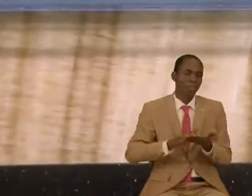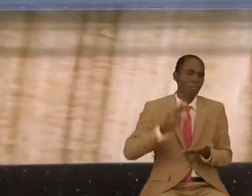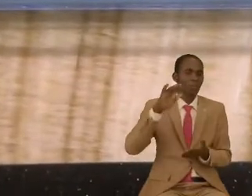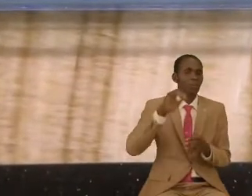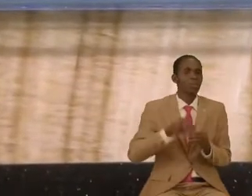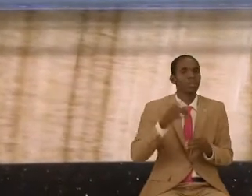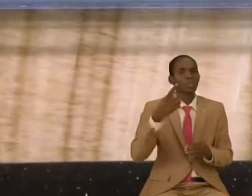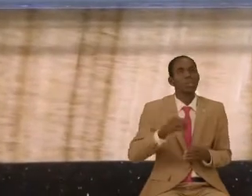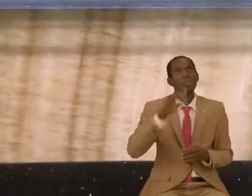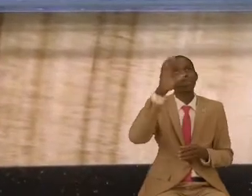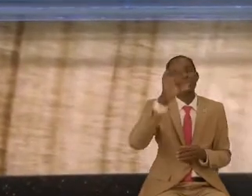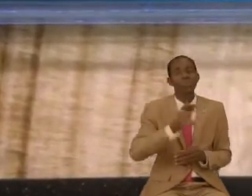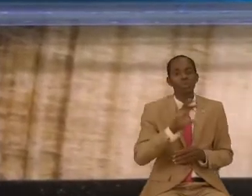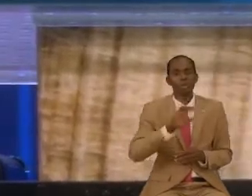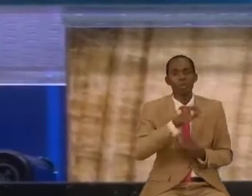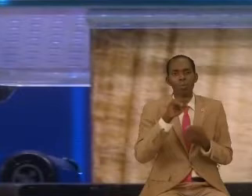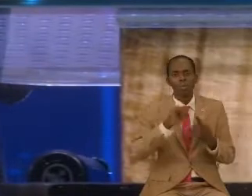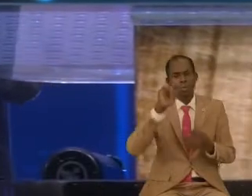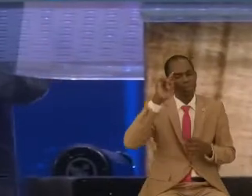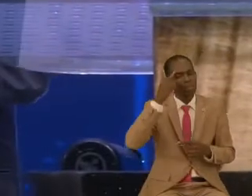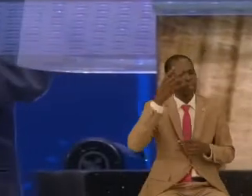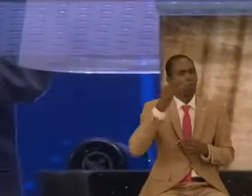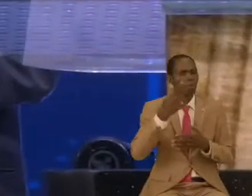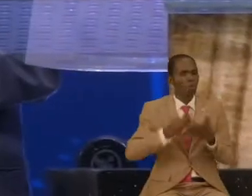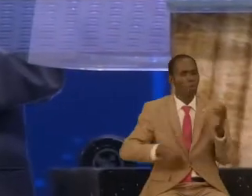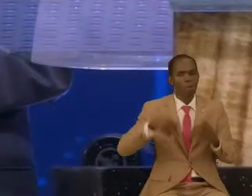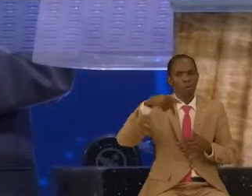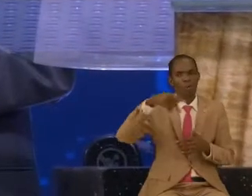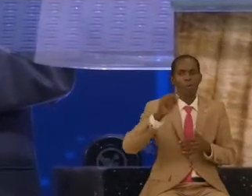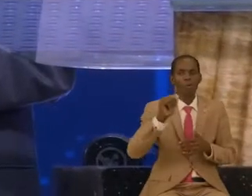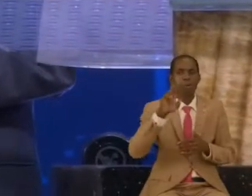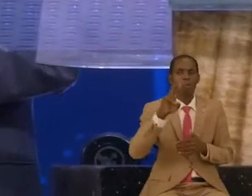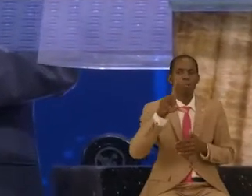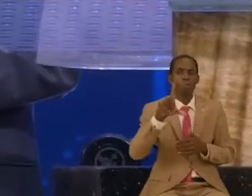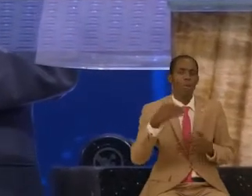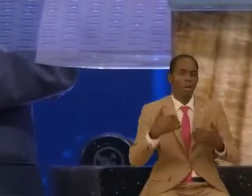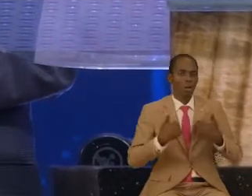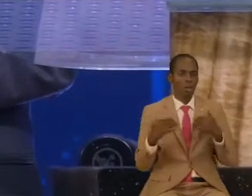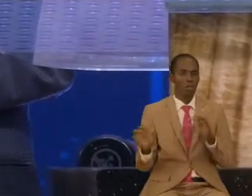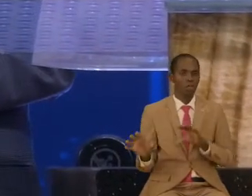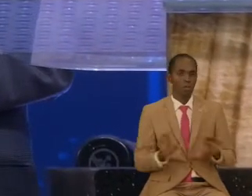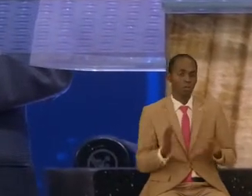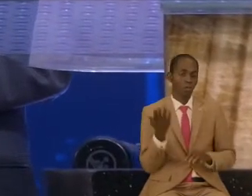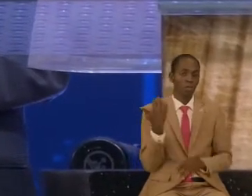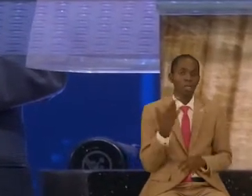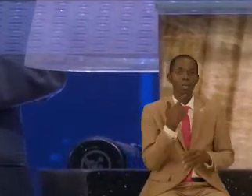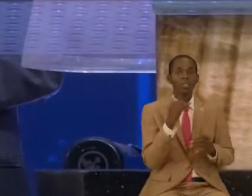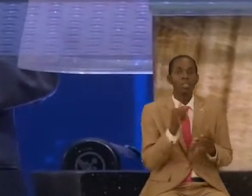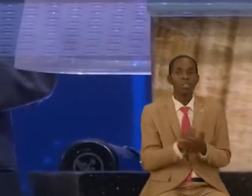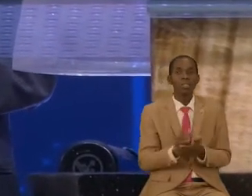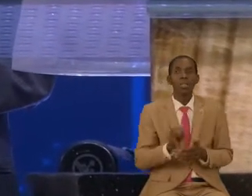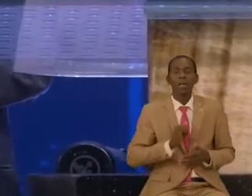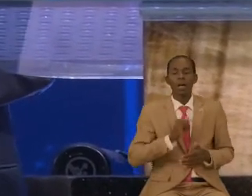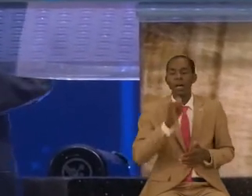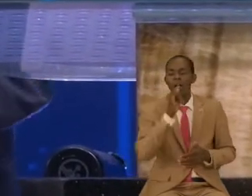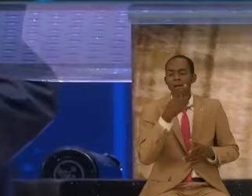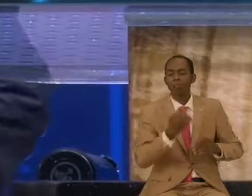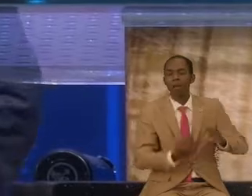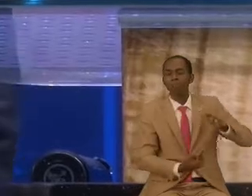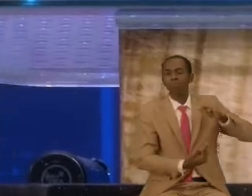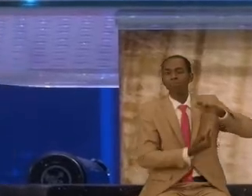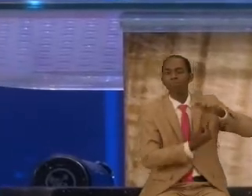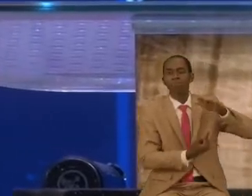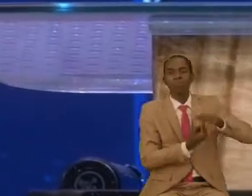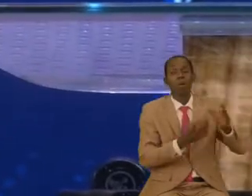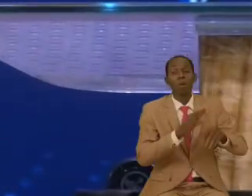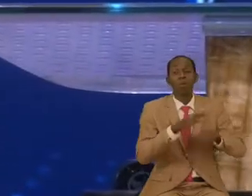the cross. And when you think of what Paul the apostle had done, and he said, I'm the chief of all sinners. I